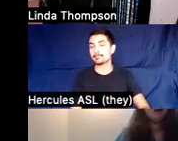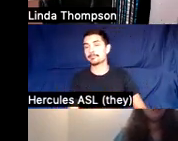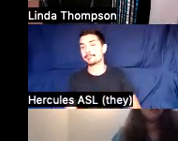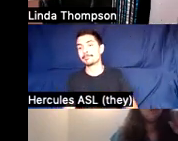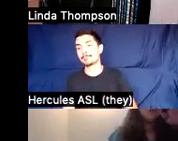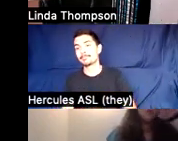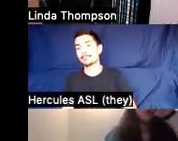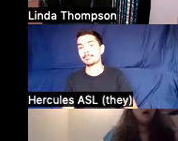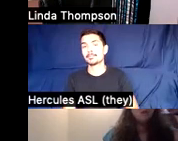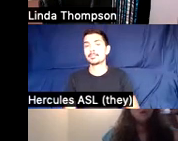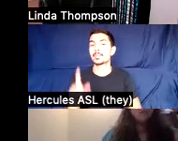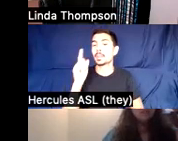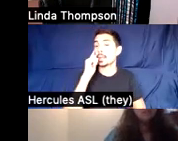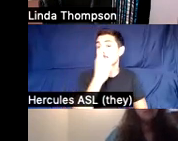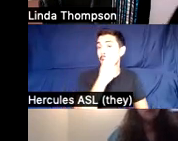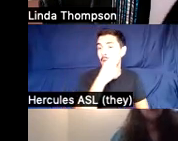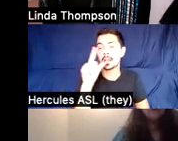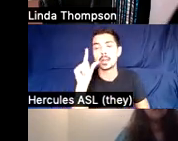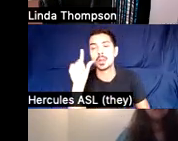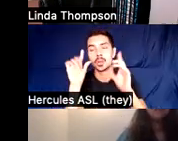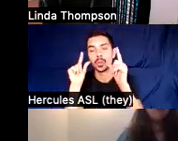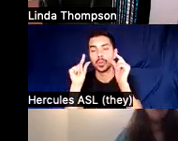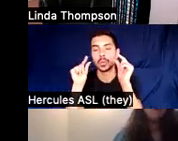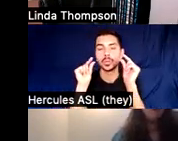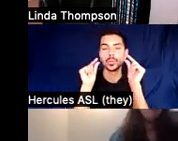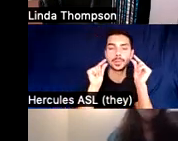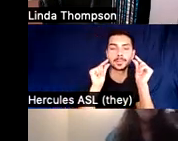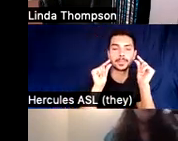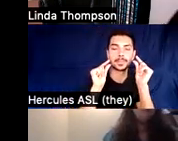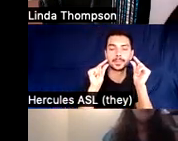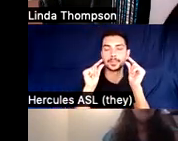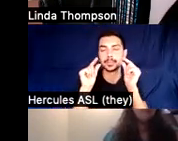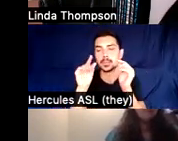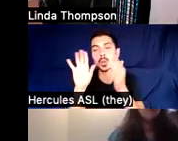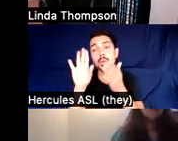with your eyes closed or your eyes open somewhere on the horizon.